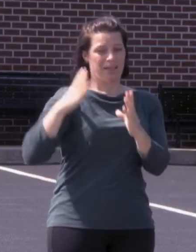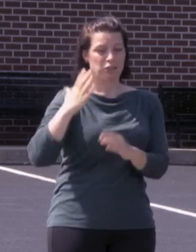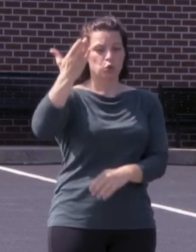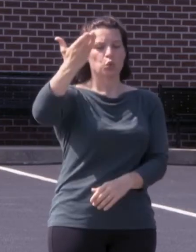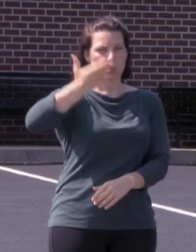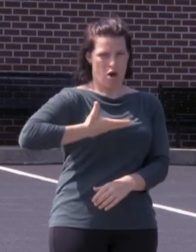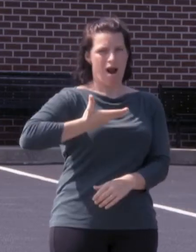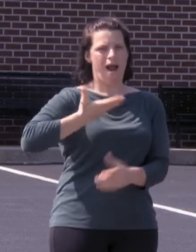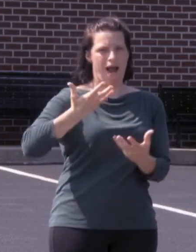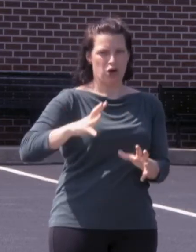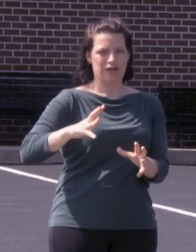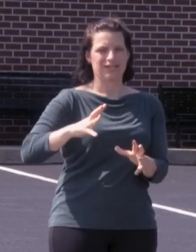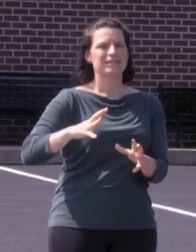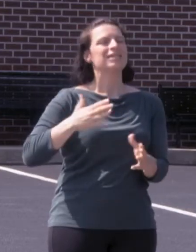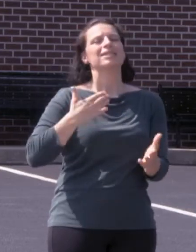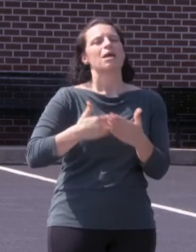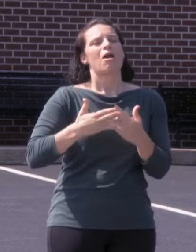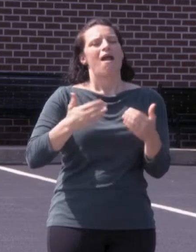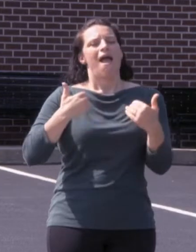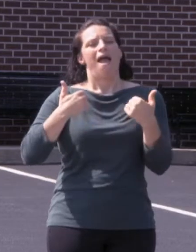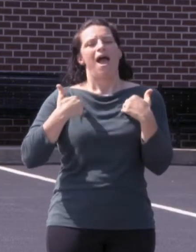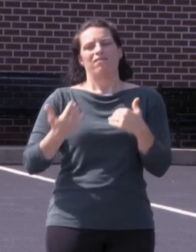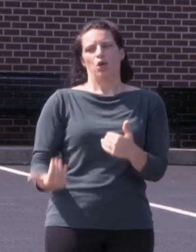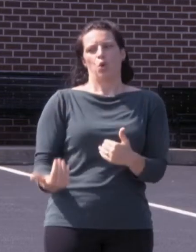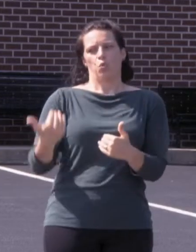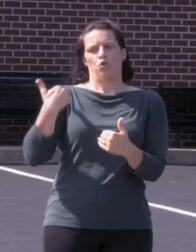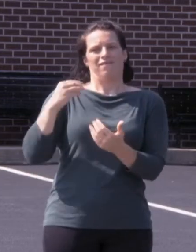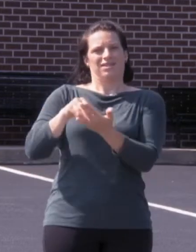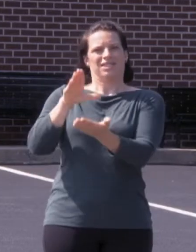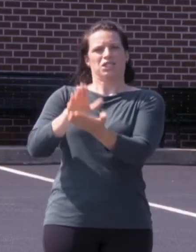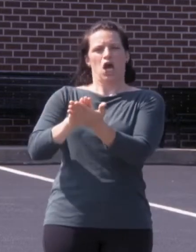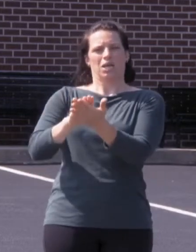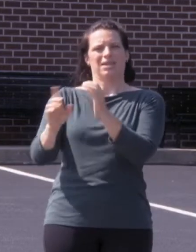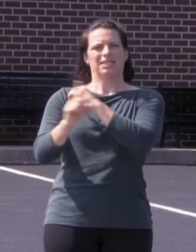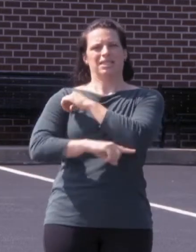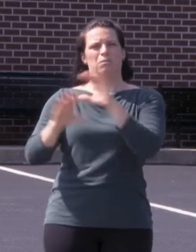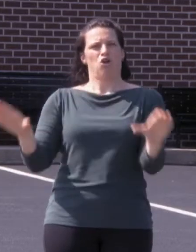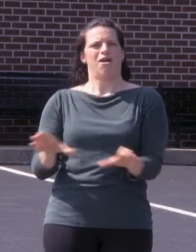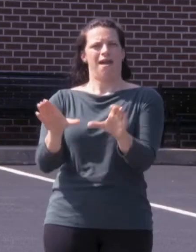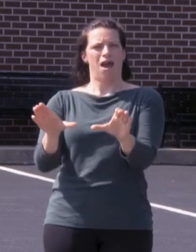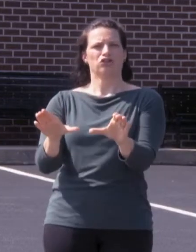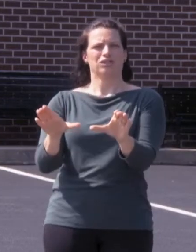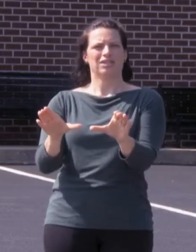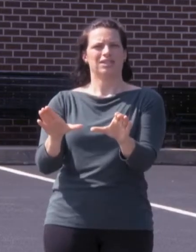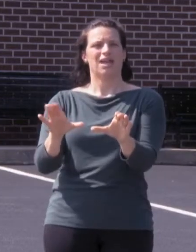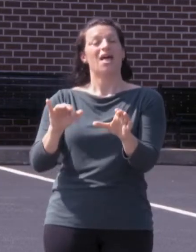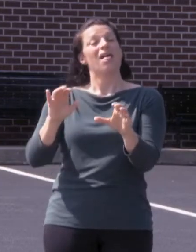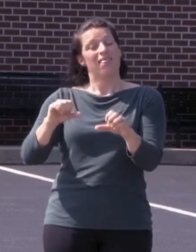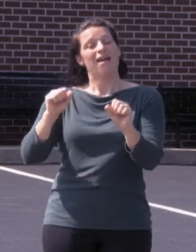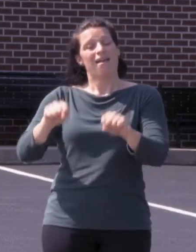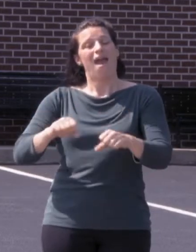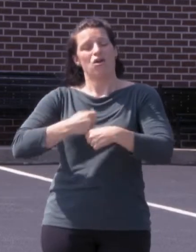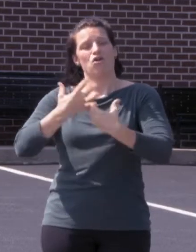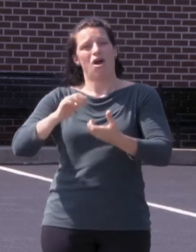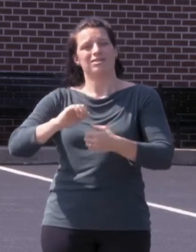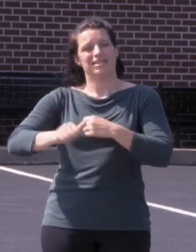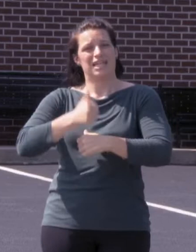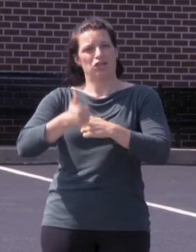hired despite having egregious documented disciplinary actions against them that endanger community